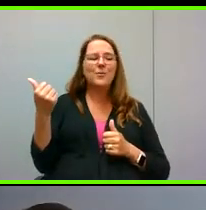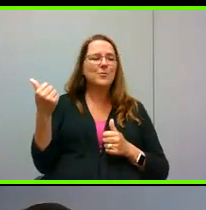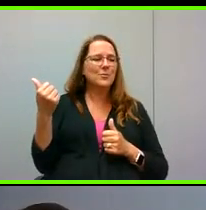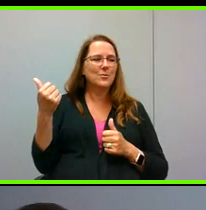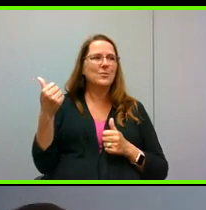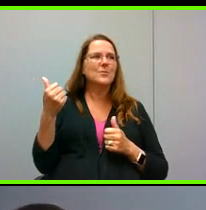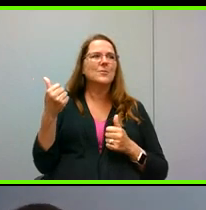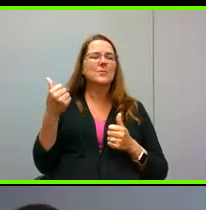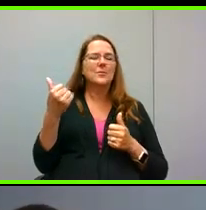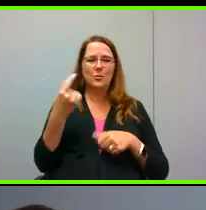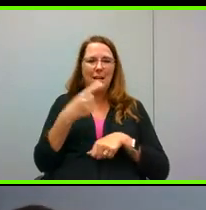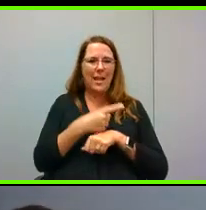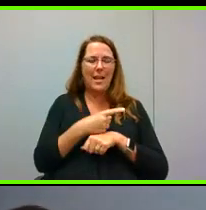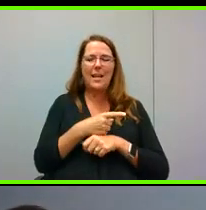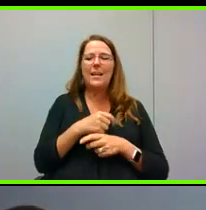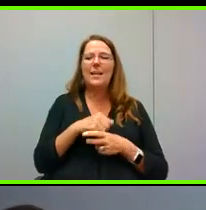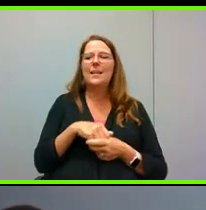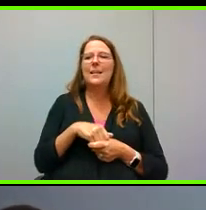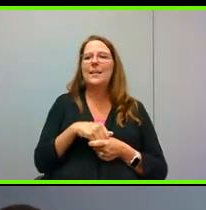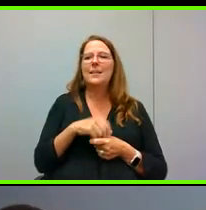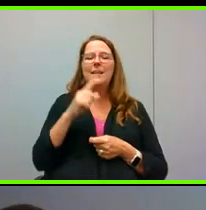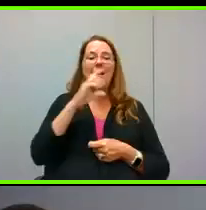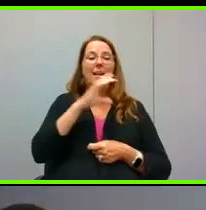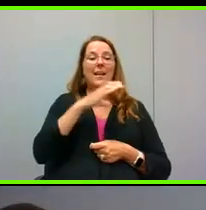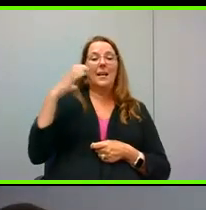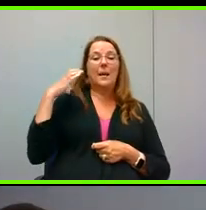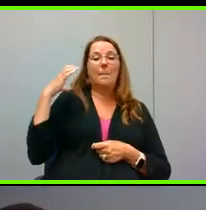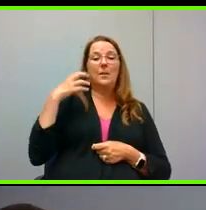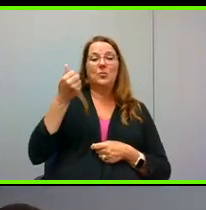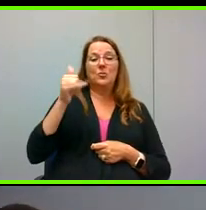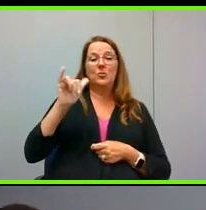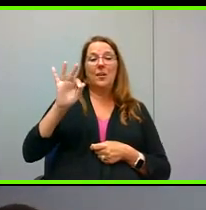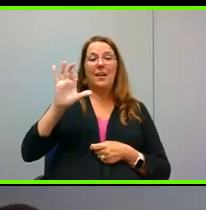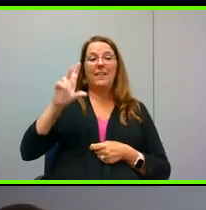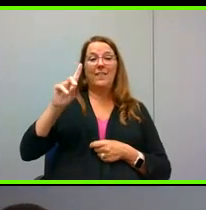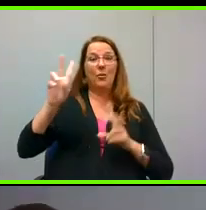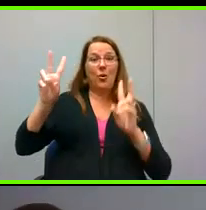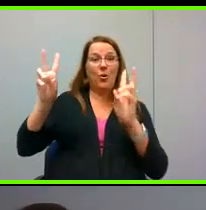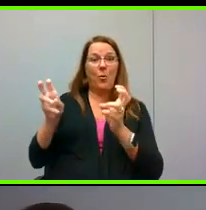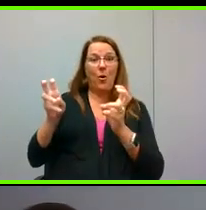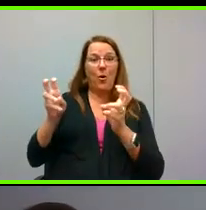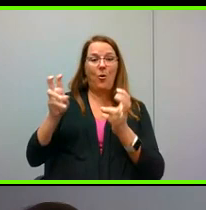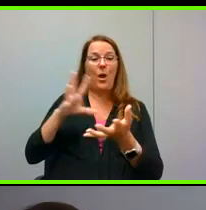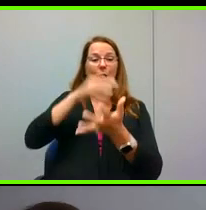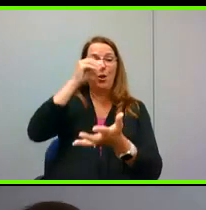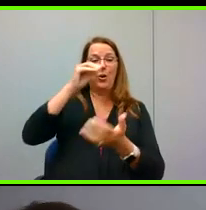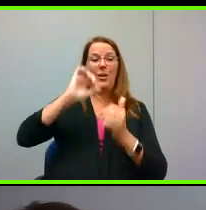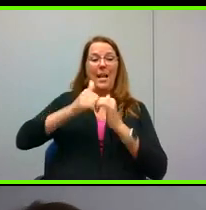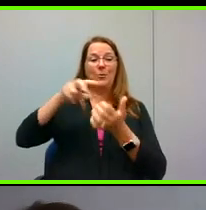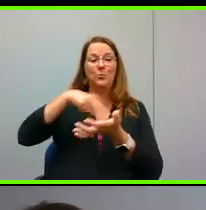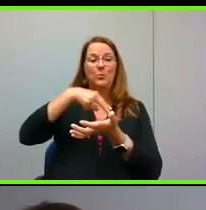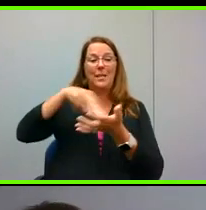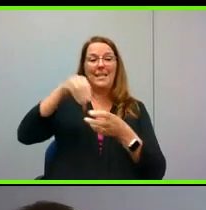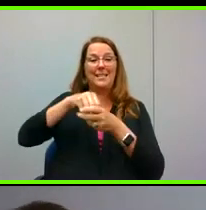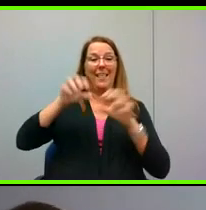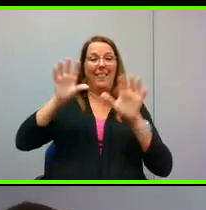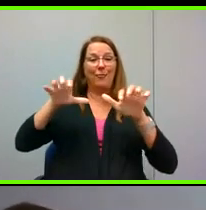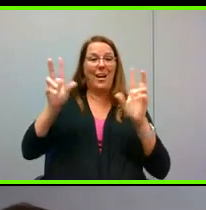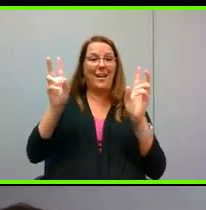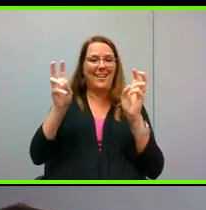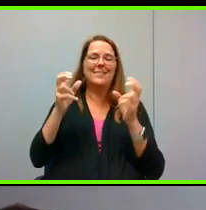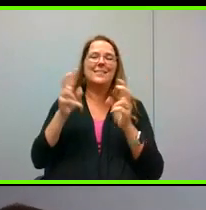today, I think Commissioner Hayfield's quote about learning to dance in the rain is very